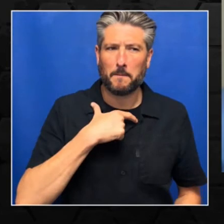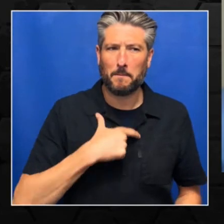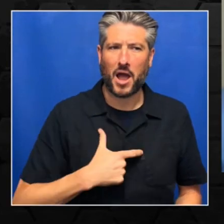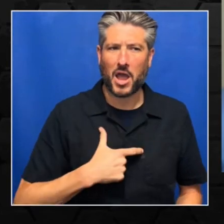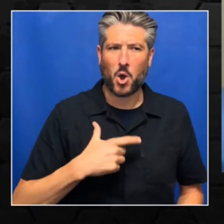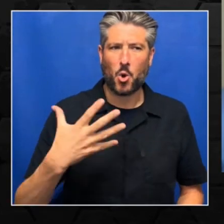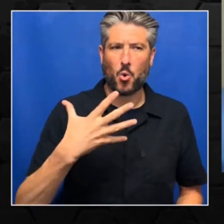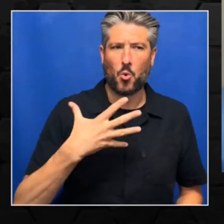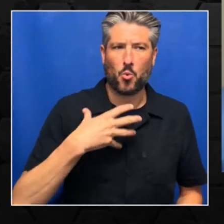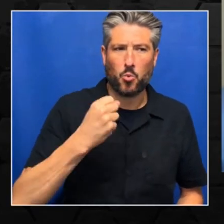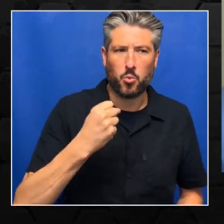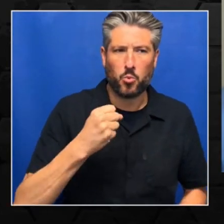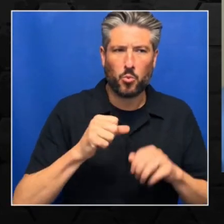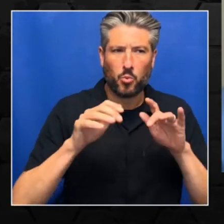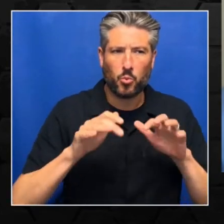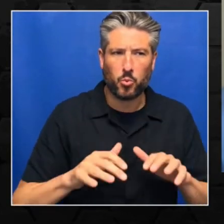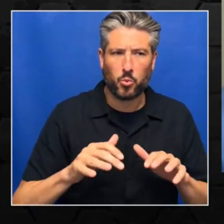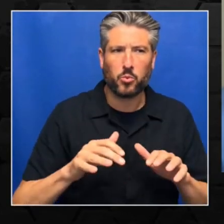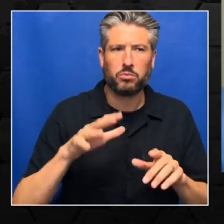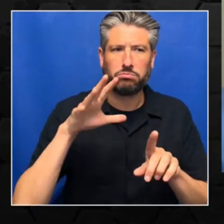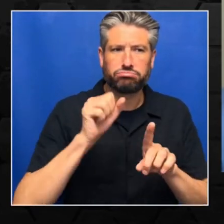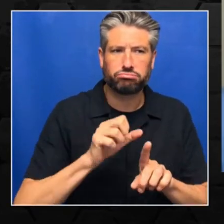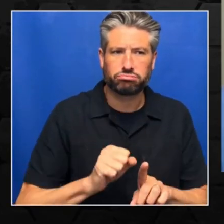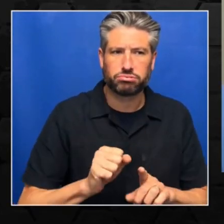the things that you're most excited about?